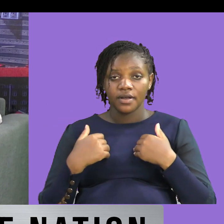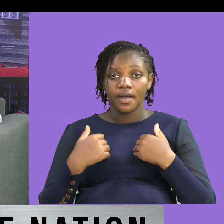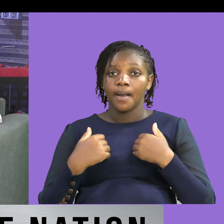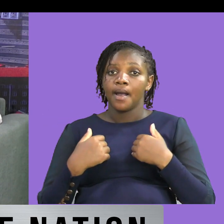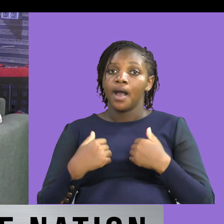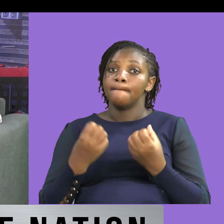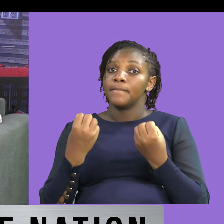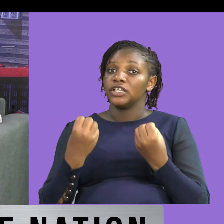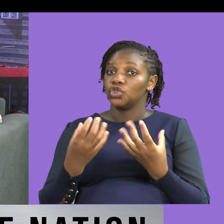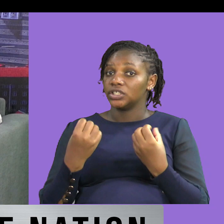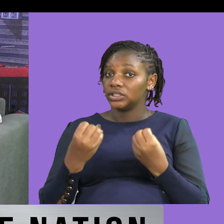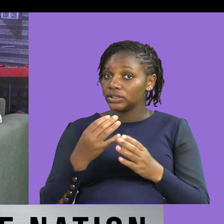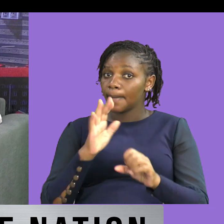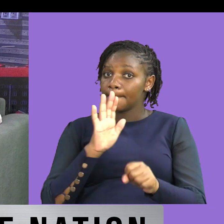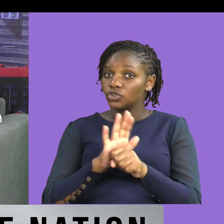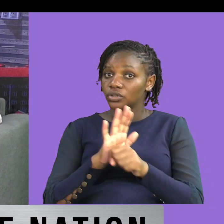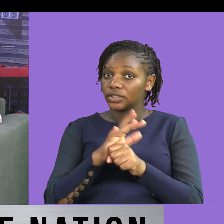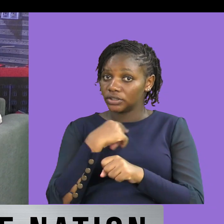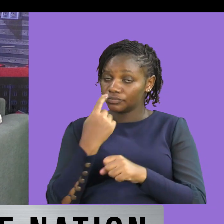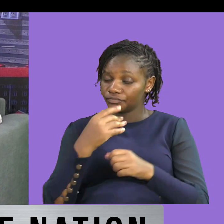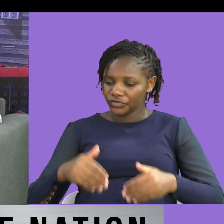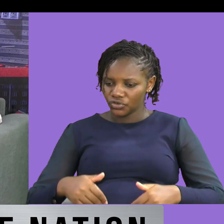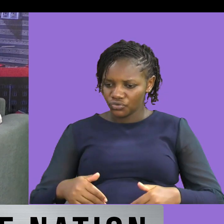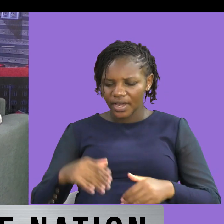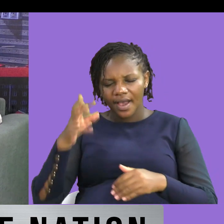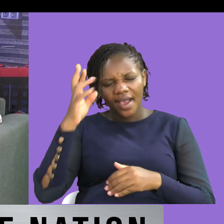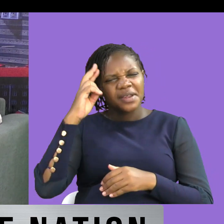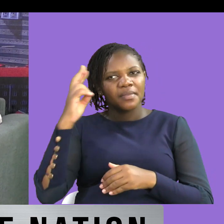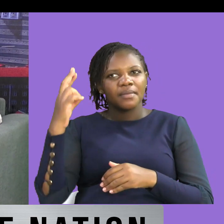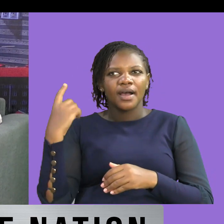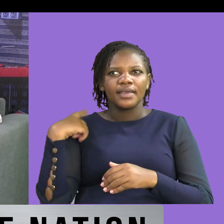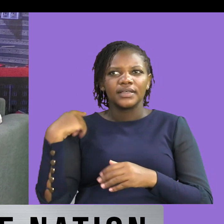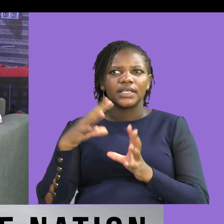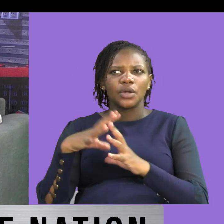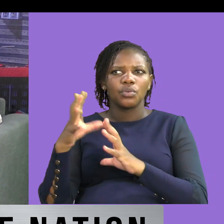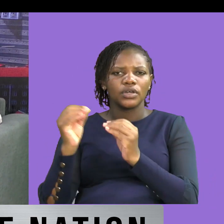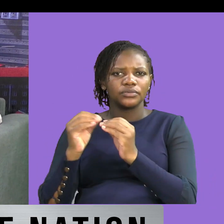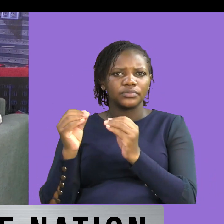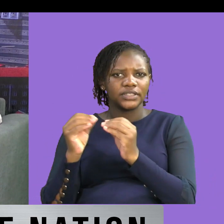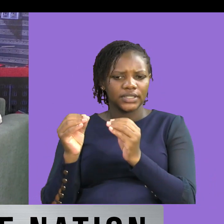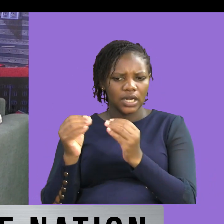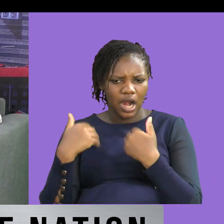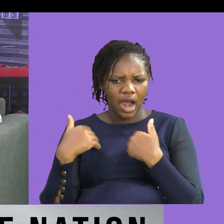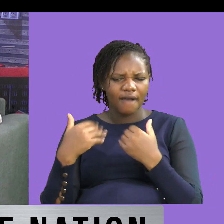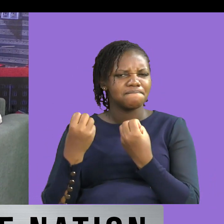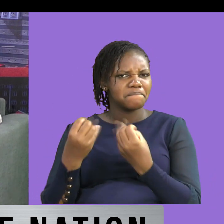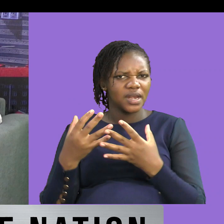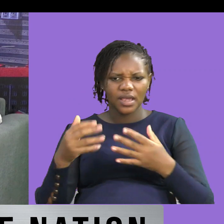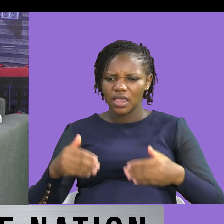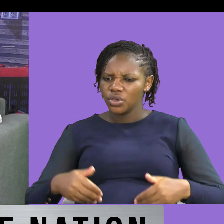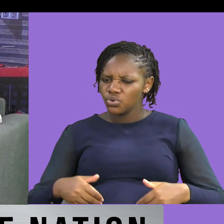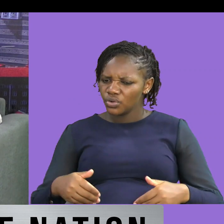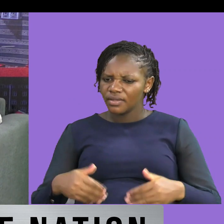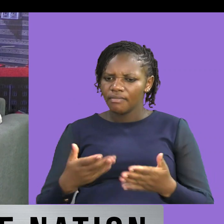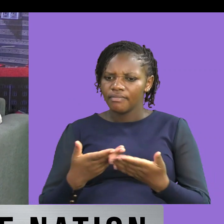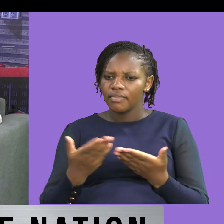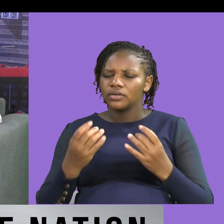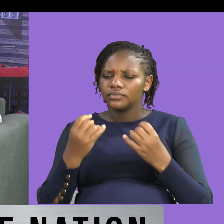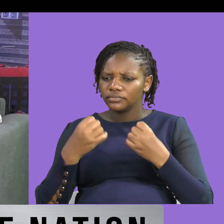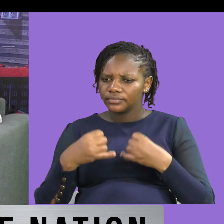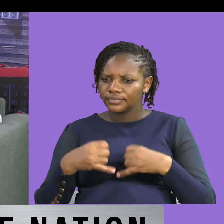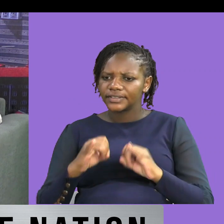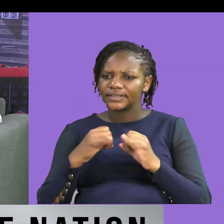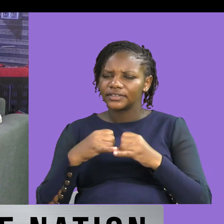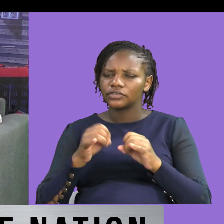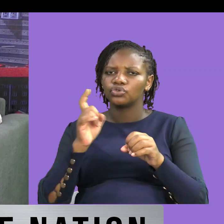Yes. I'm telling you, I was in a meeting yesterday and there were very many young people. They just are trying to get